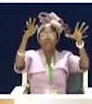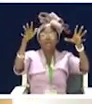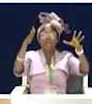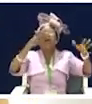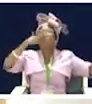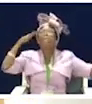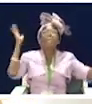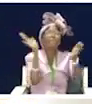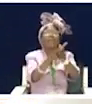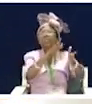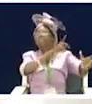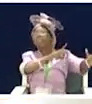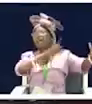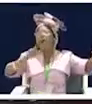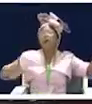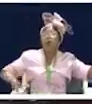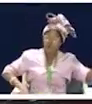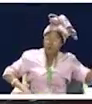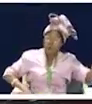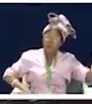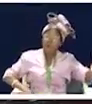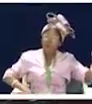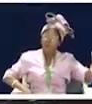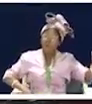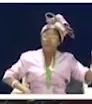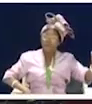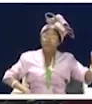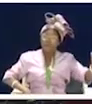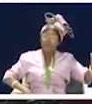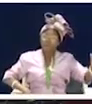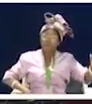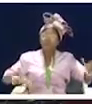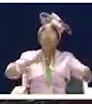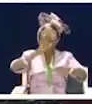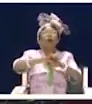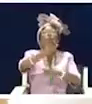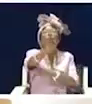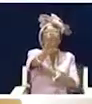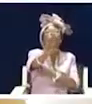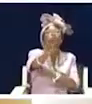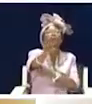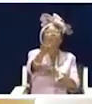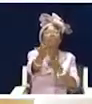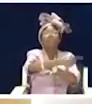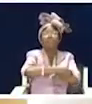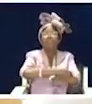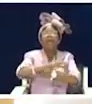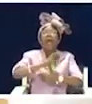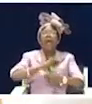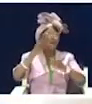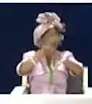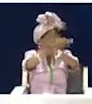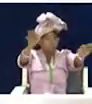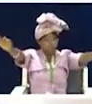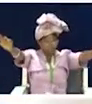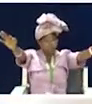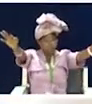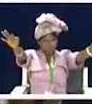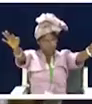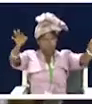Praise the Lord! On the 12th day, I was released.